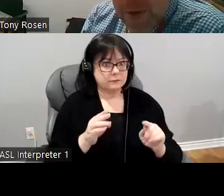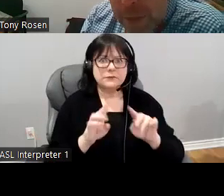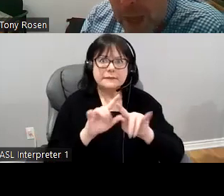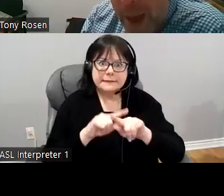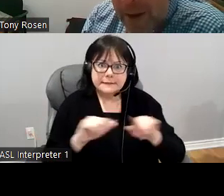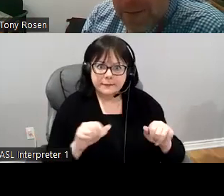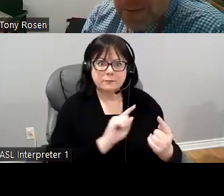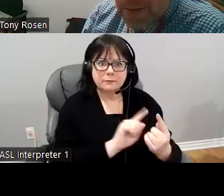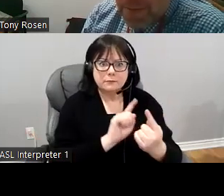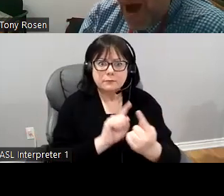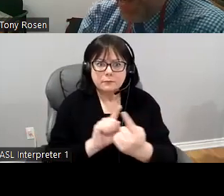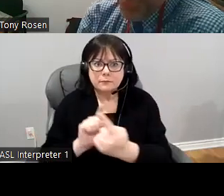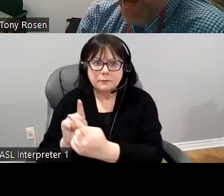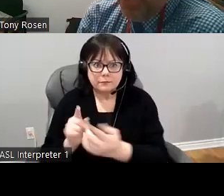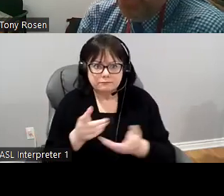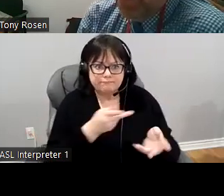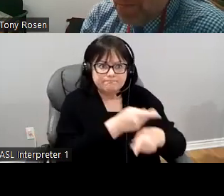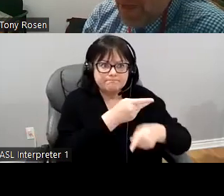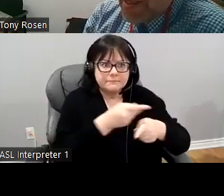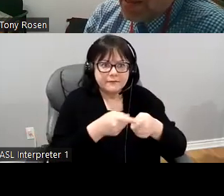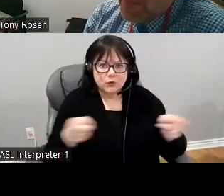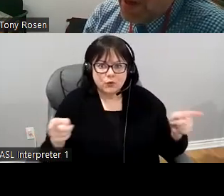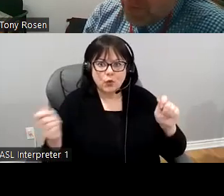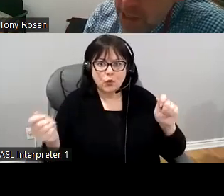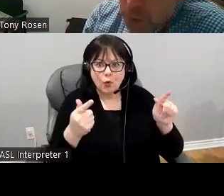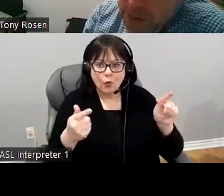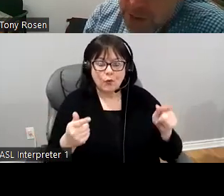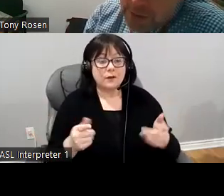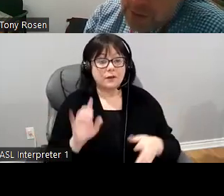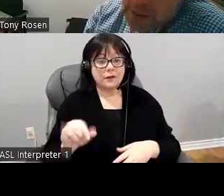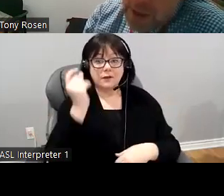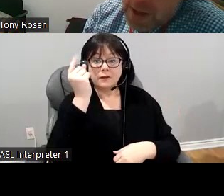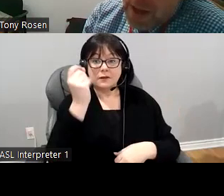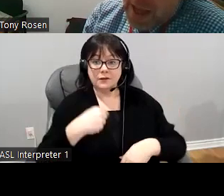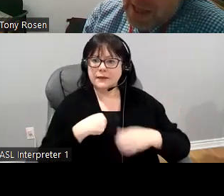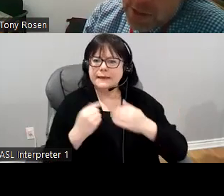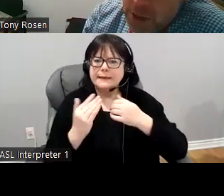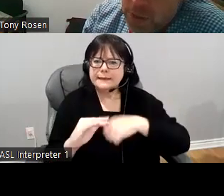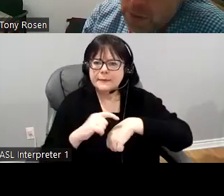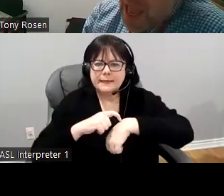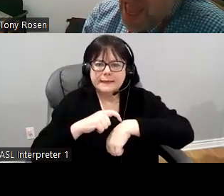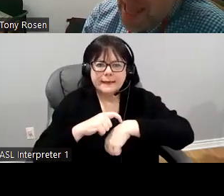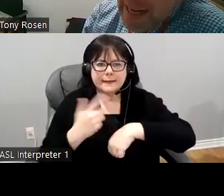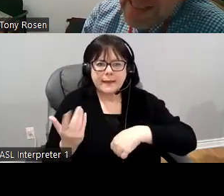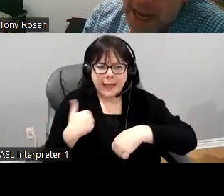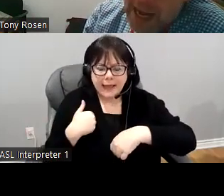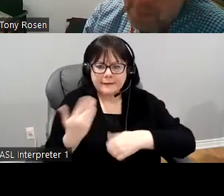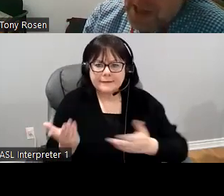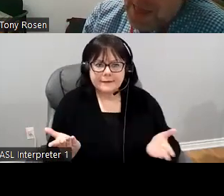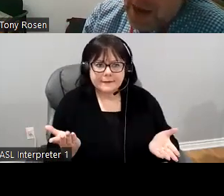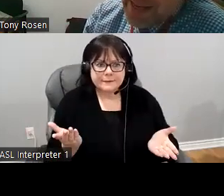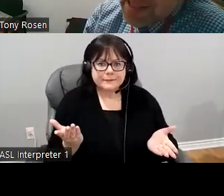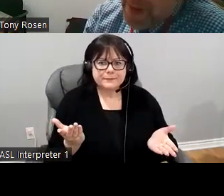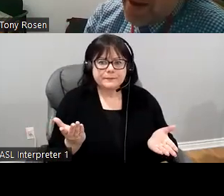And if you think about it, my time is a limited resource. And so any